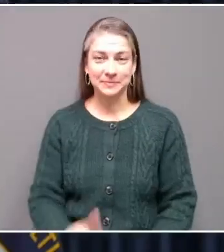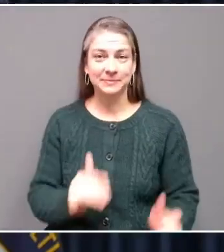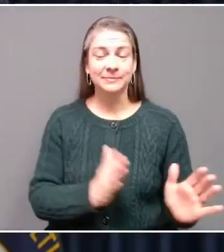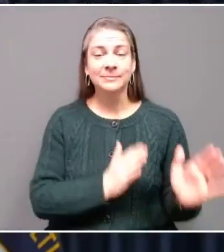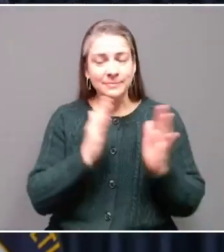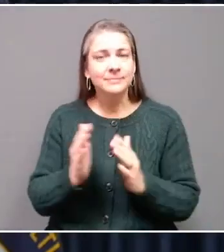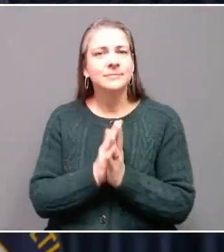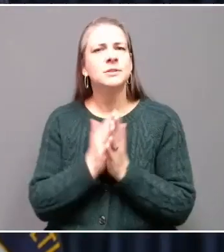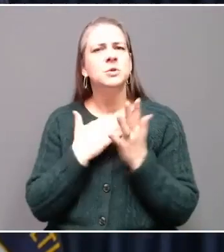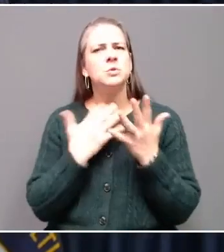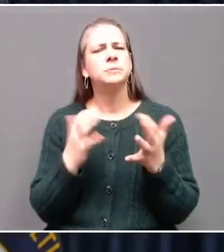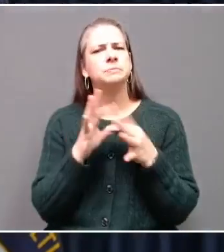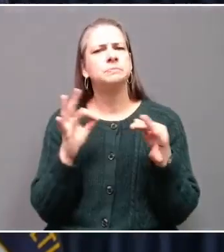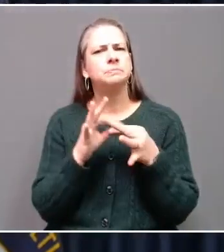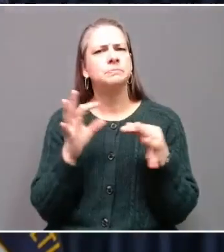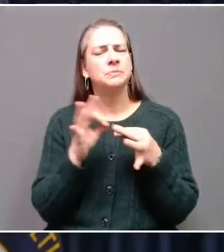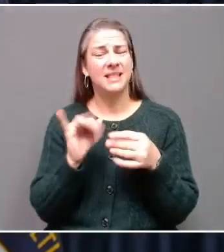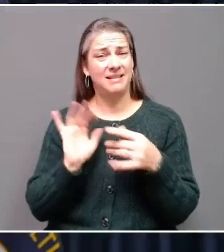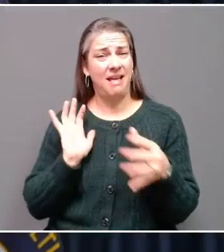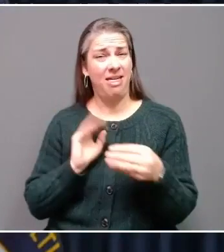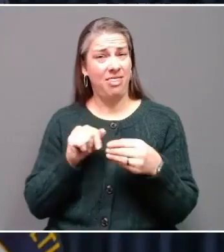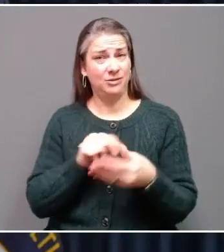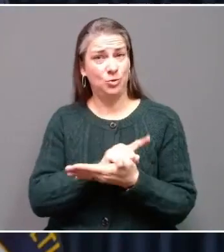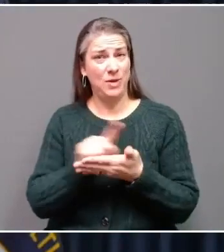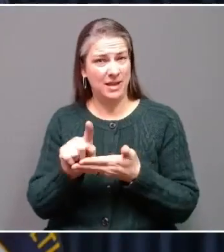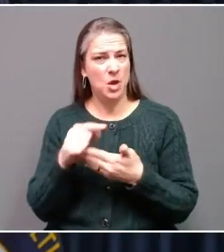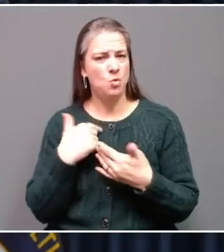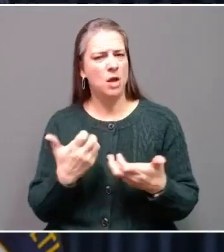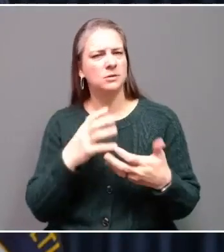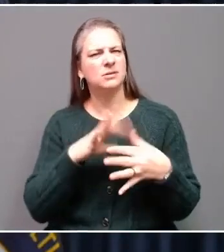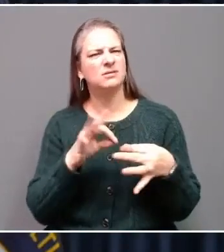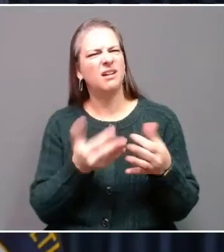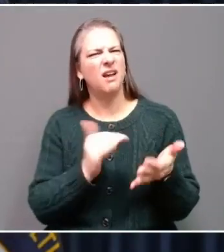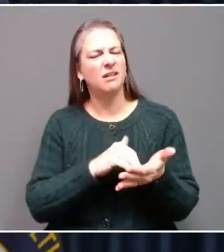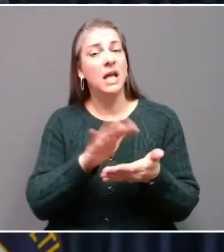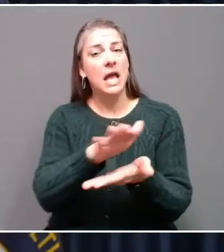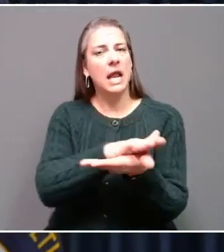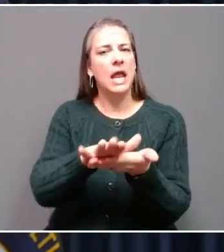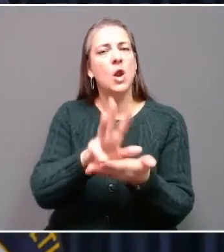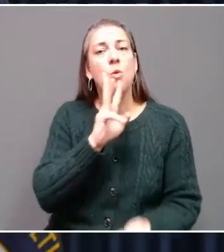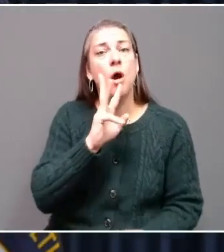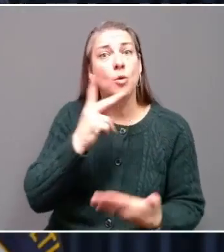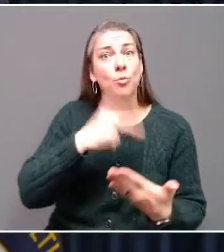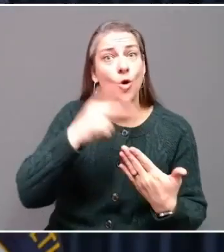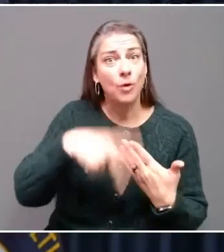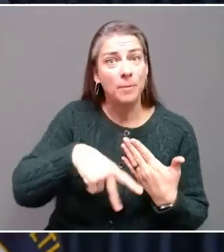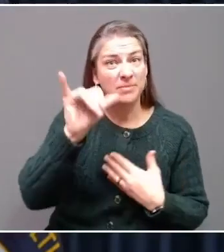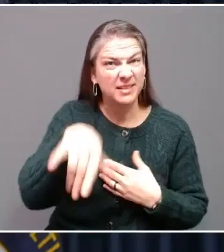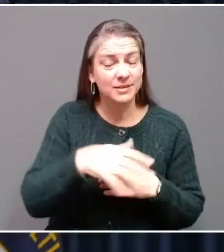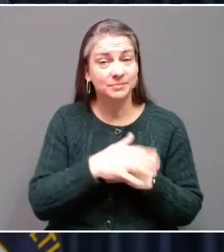about earlier in the week, and it's good news from our Cleaner Water program. On Tuesday, I announced the commitment of $32